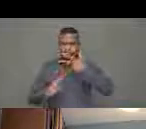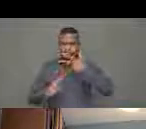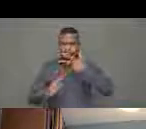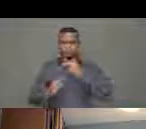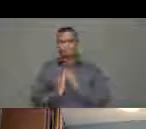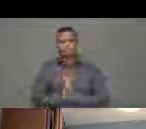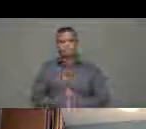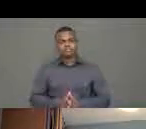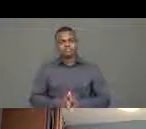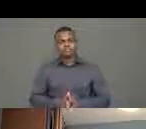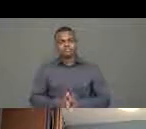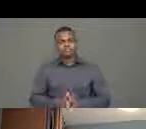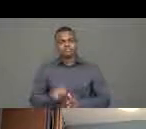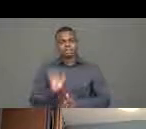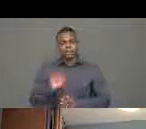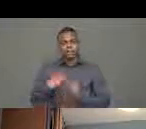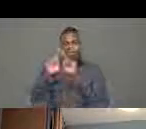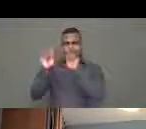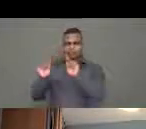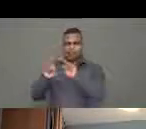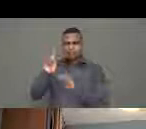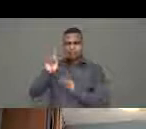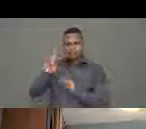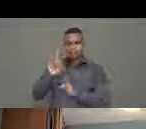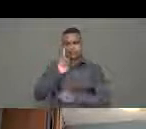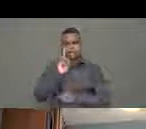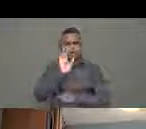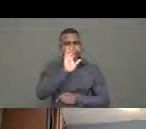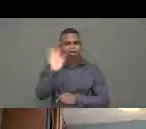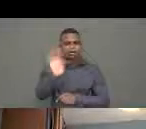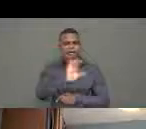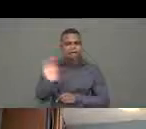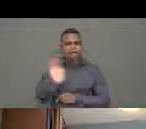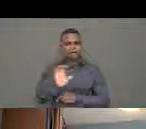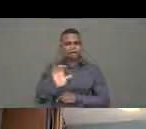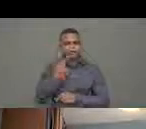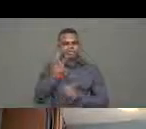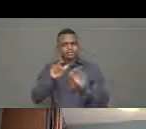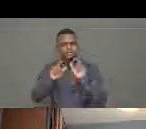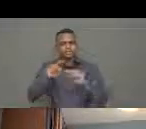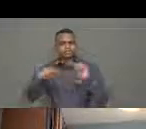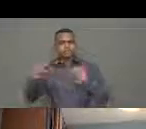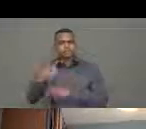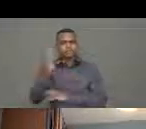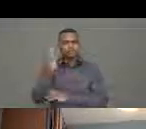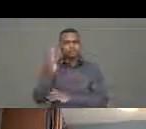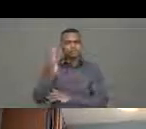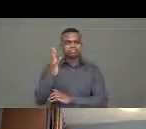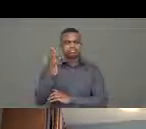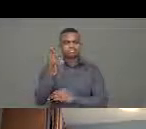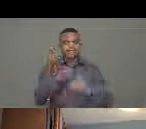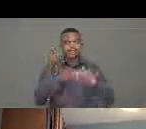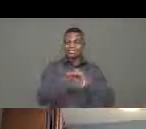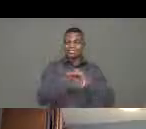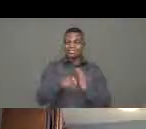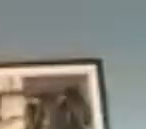of the conference will be available after the event, and we'd like to remind you to tweet if you have a Twitter account. That would be great. So